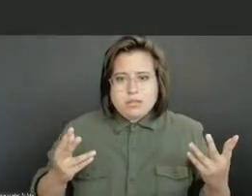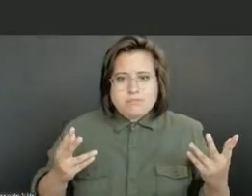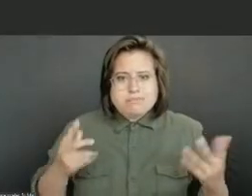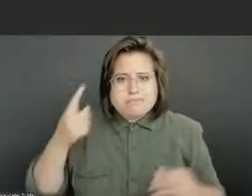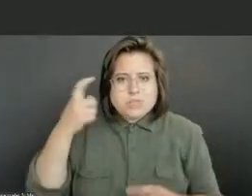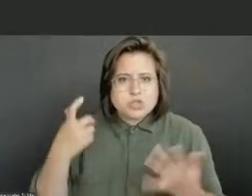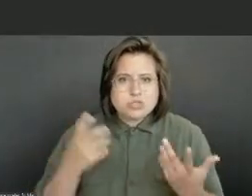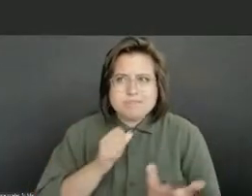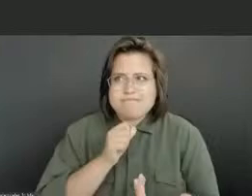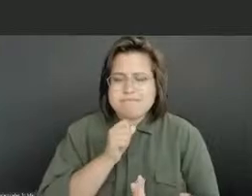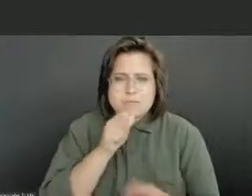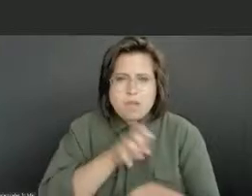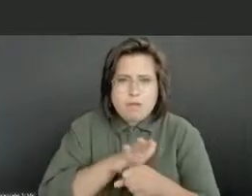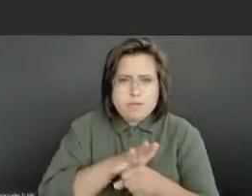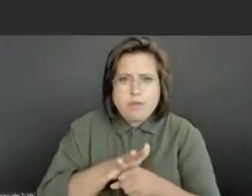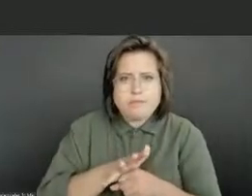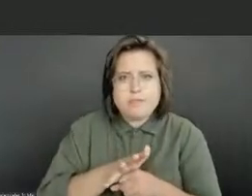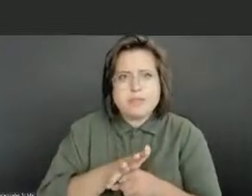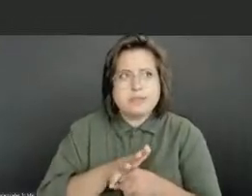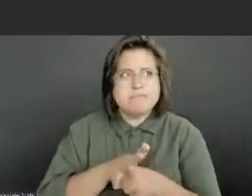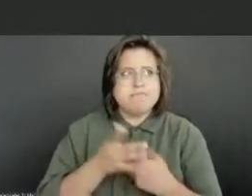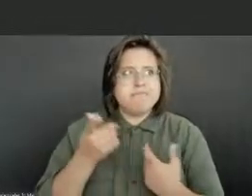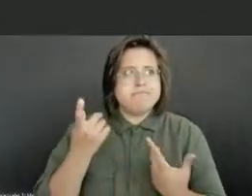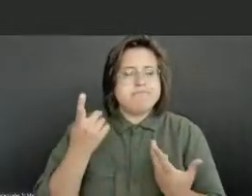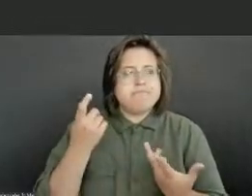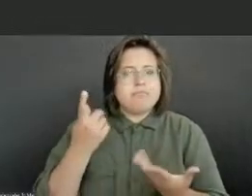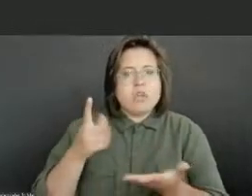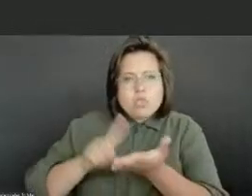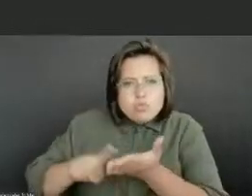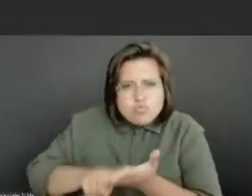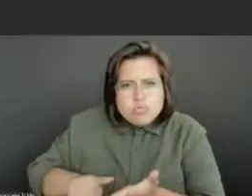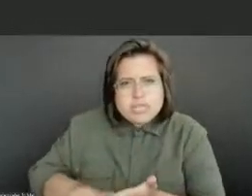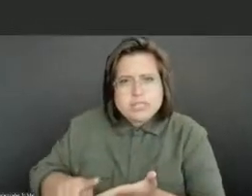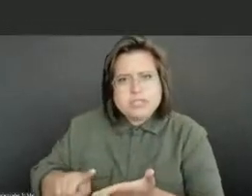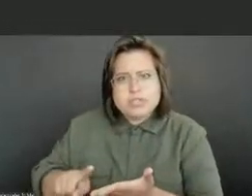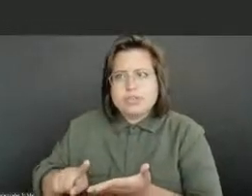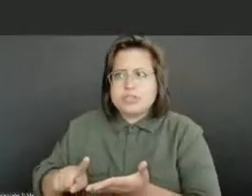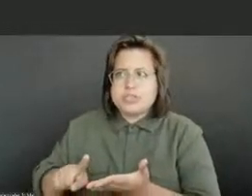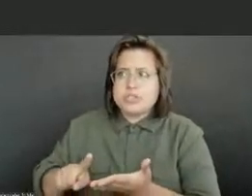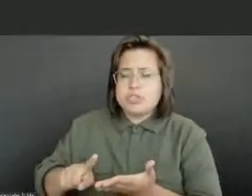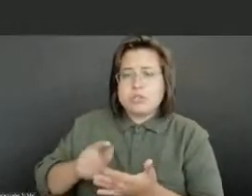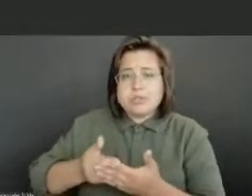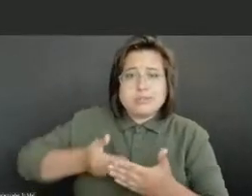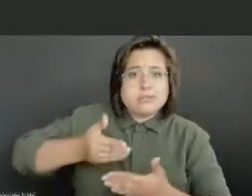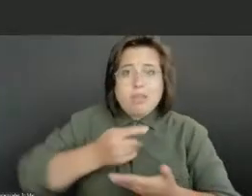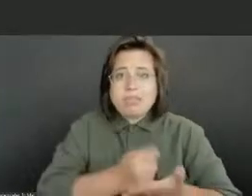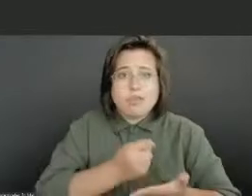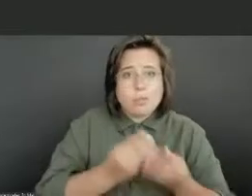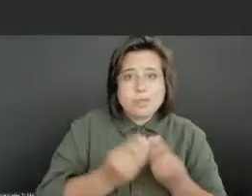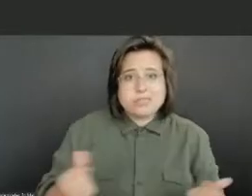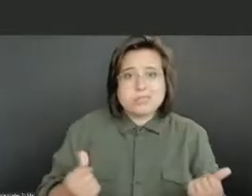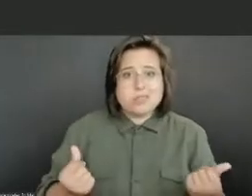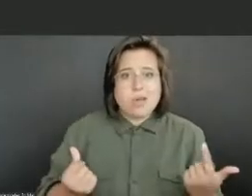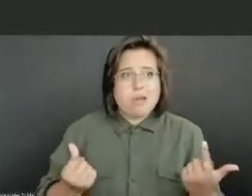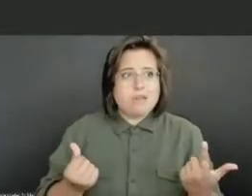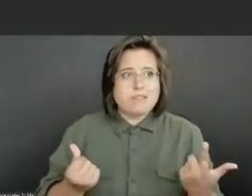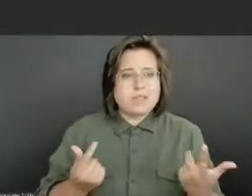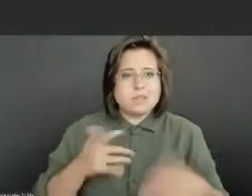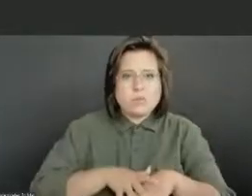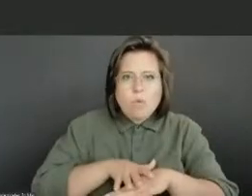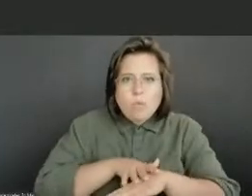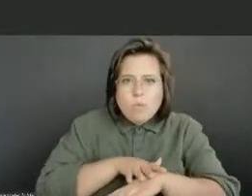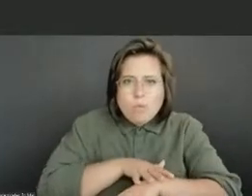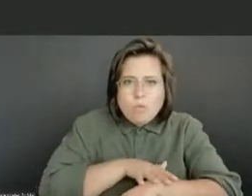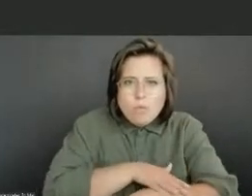enough. The research to actually come up with therapeutics is not happening fast enough. I literally talk 2 to 3 people a